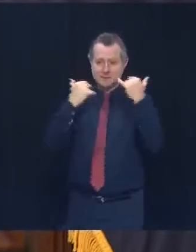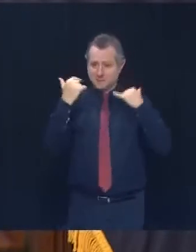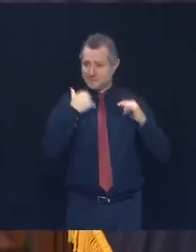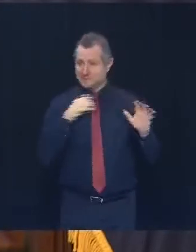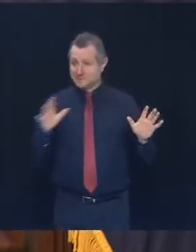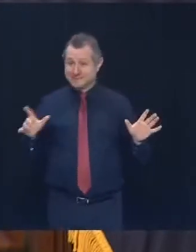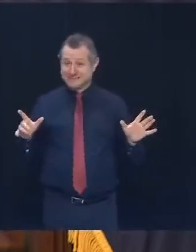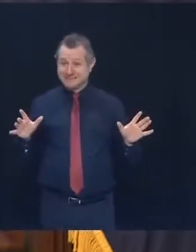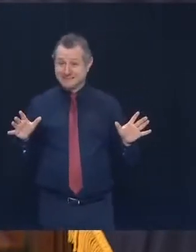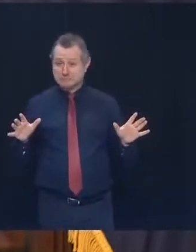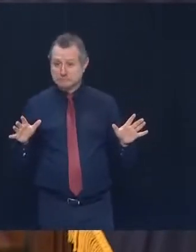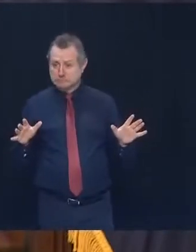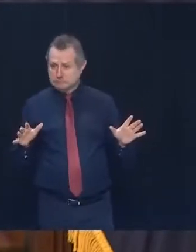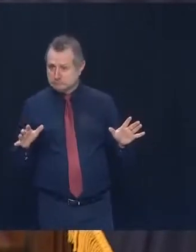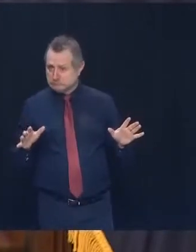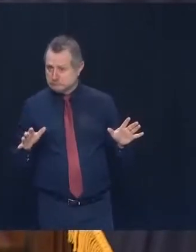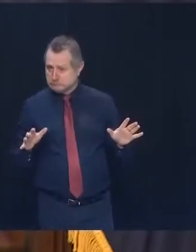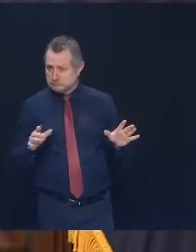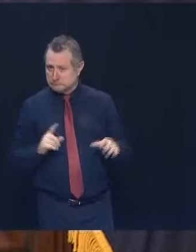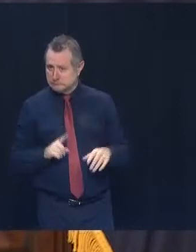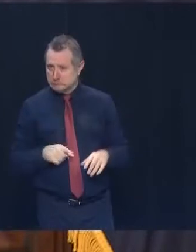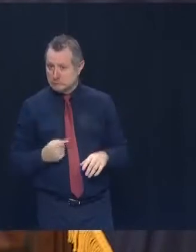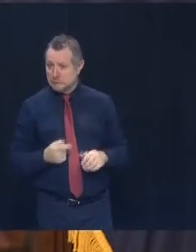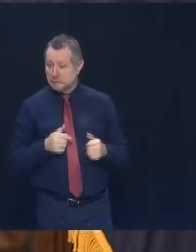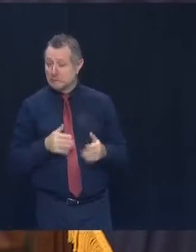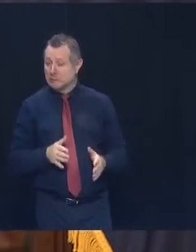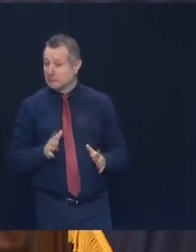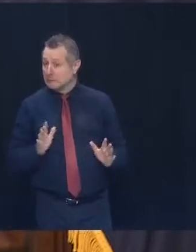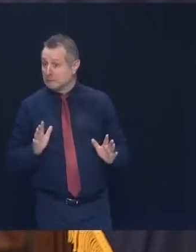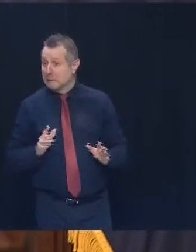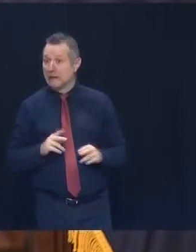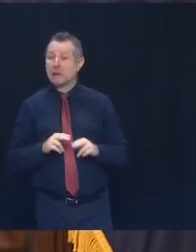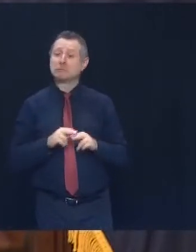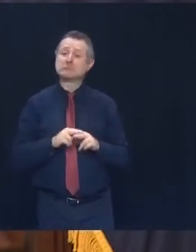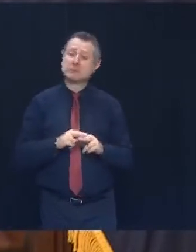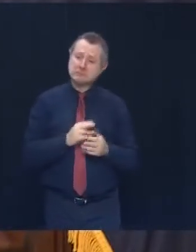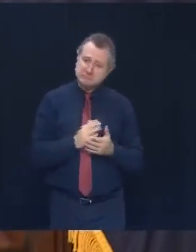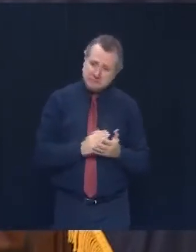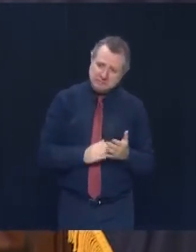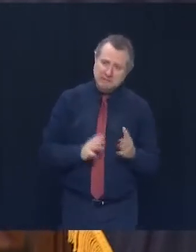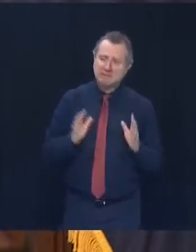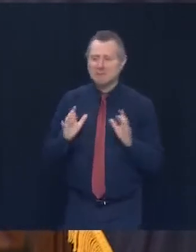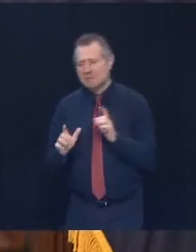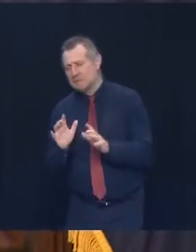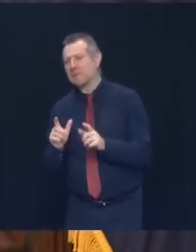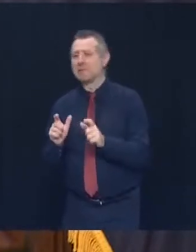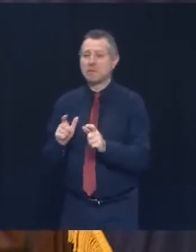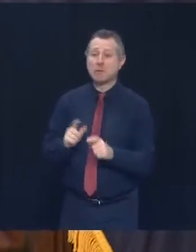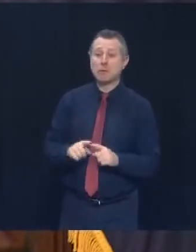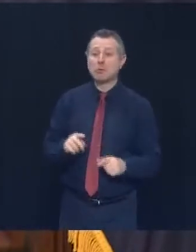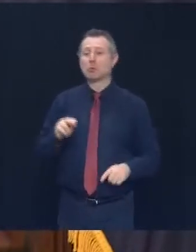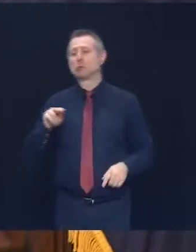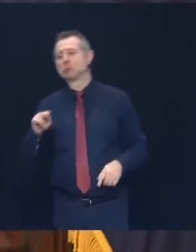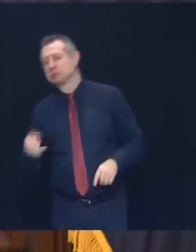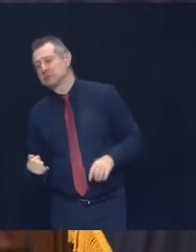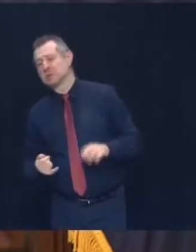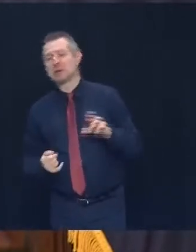That is the only way we're really doing it, some train stations, right? New Jersey, Connecticut,